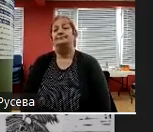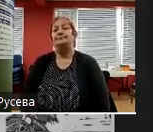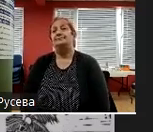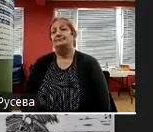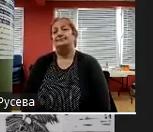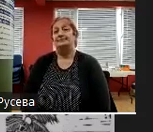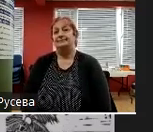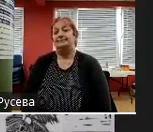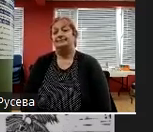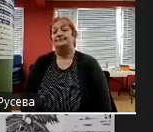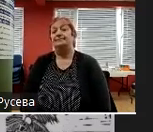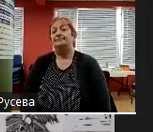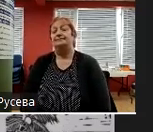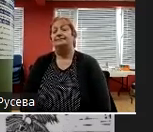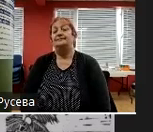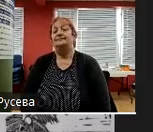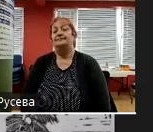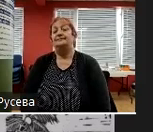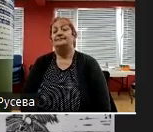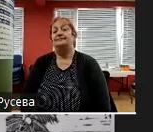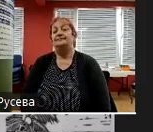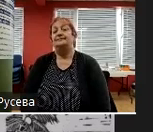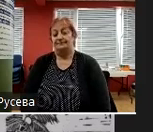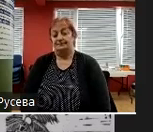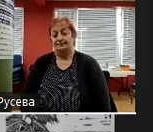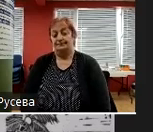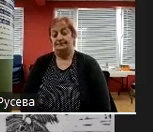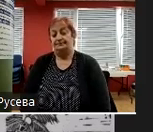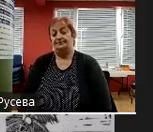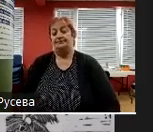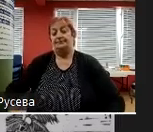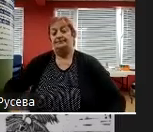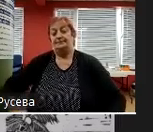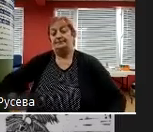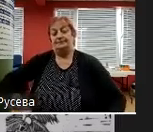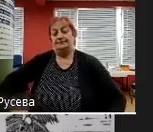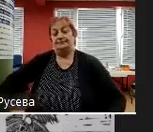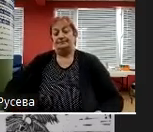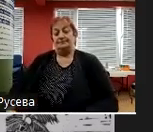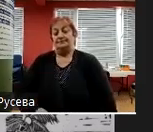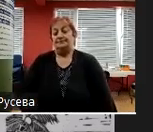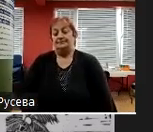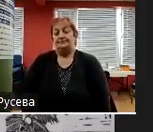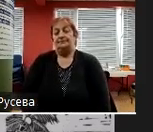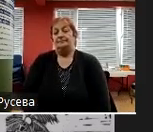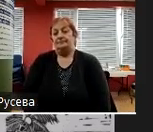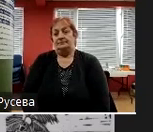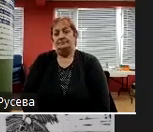breaks throughout the meetings, because it can be a lot of